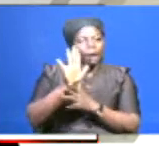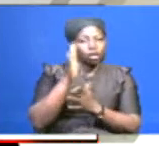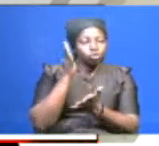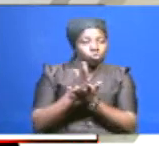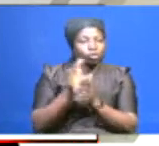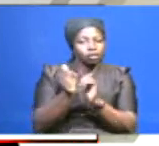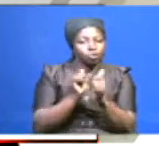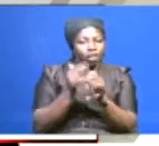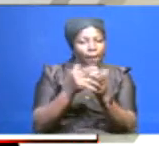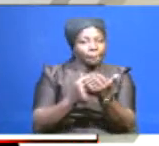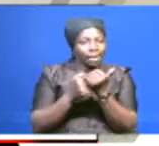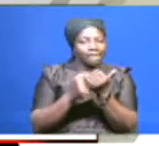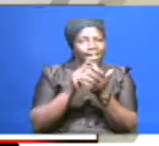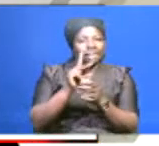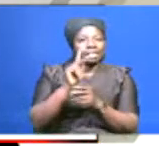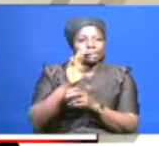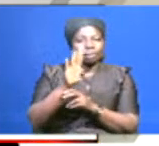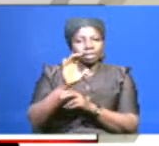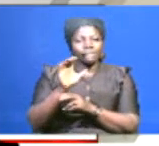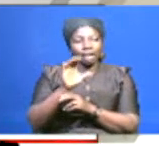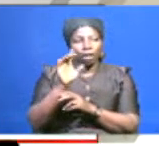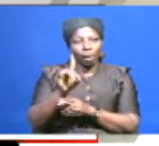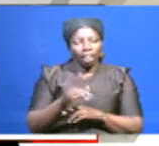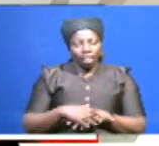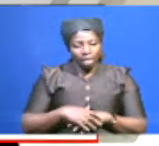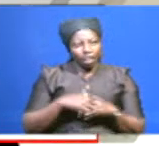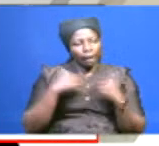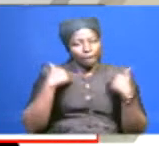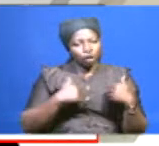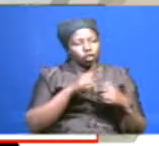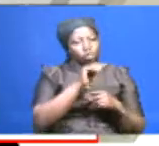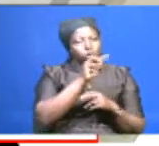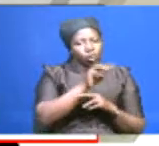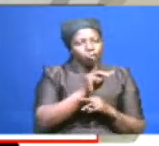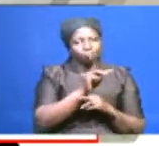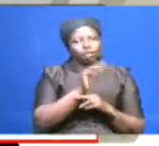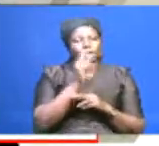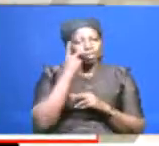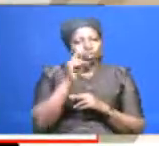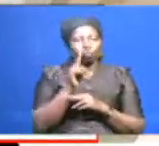name is Daniel Wahome. Have a good evening. I'm Tom Boyer. Good night. We'll see you tomorrow. Bye-bye.